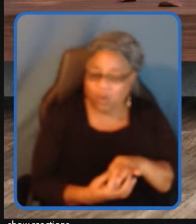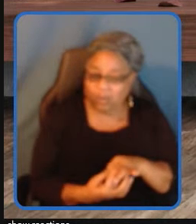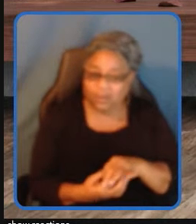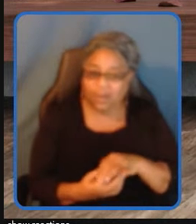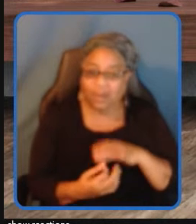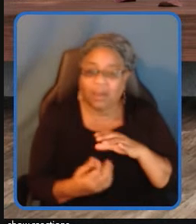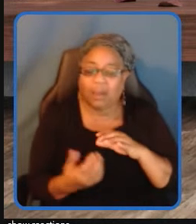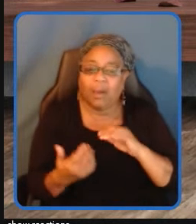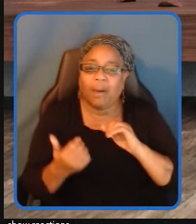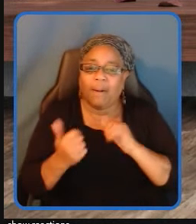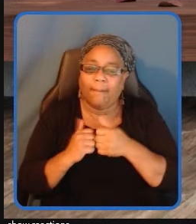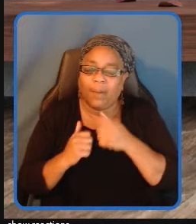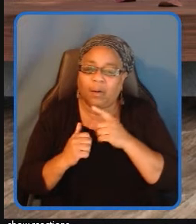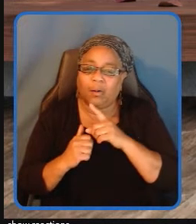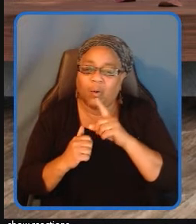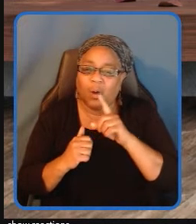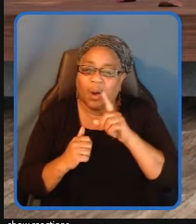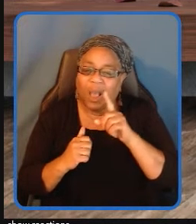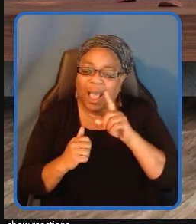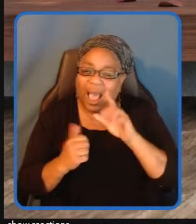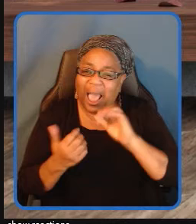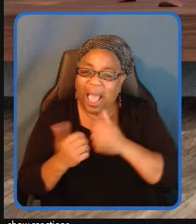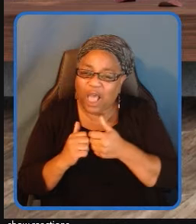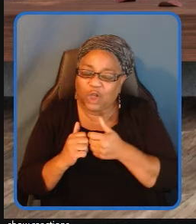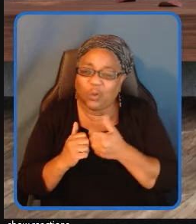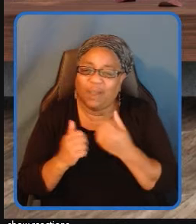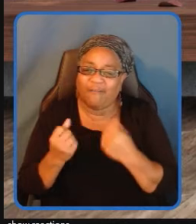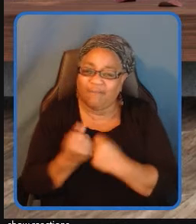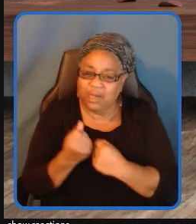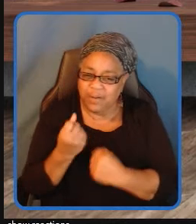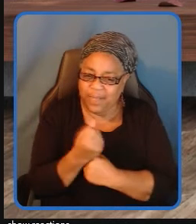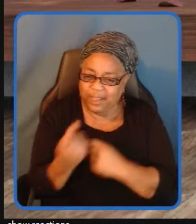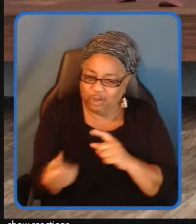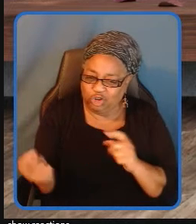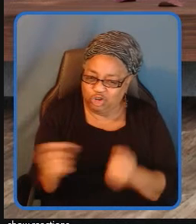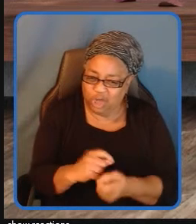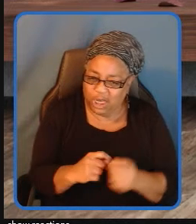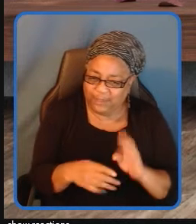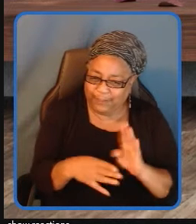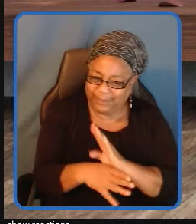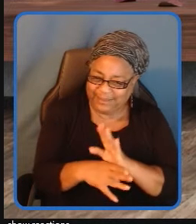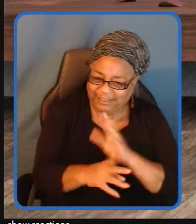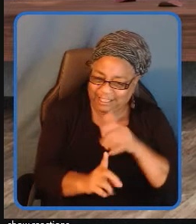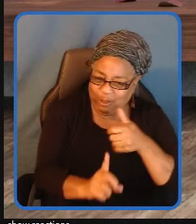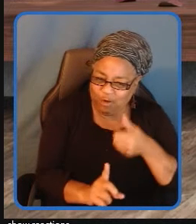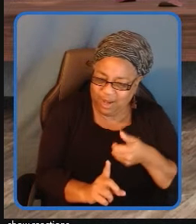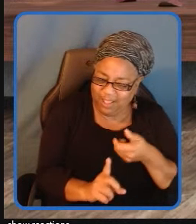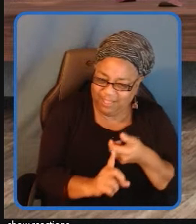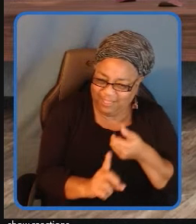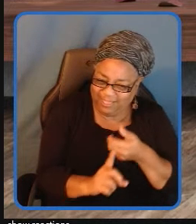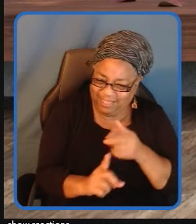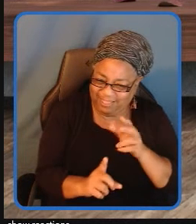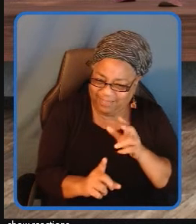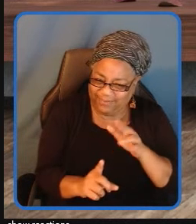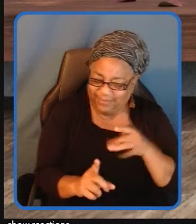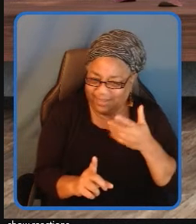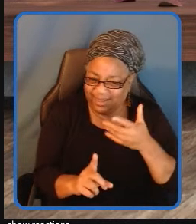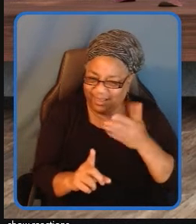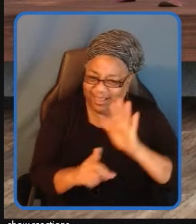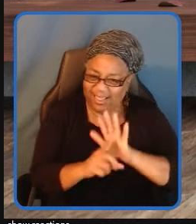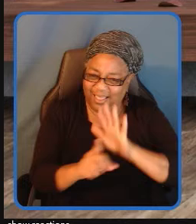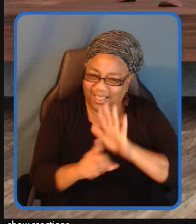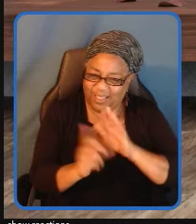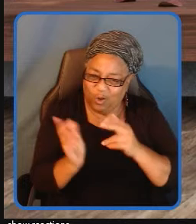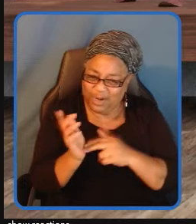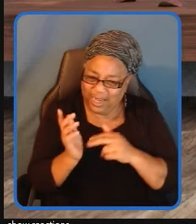do we fundamentally change the nature of business so that when we look at competencies, when we look at what good leadership